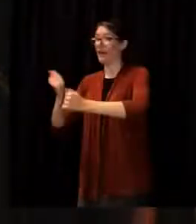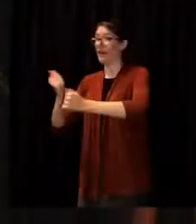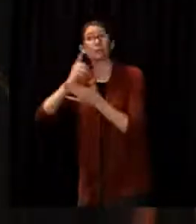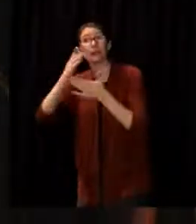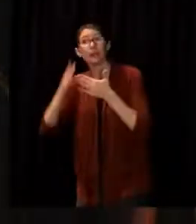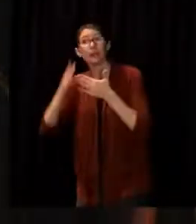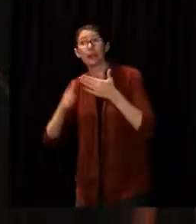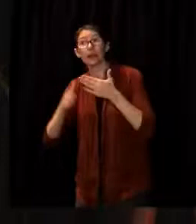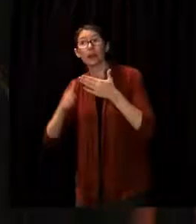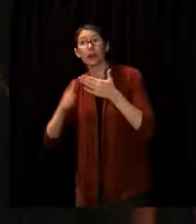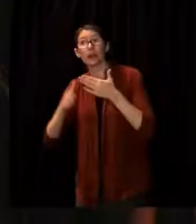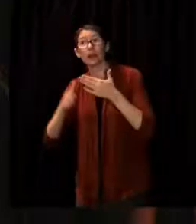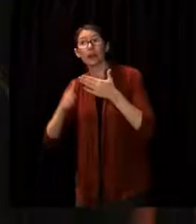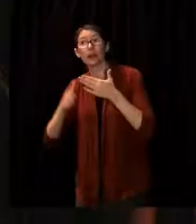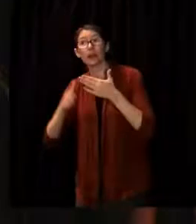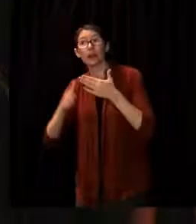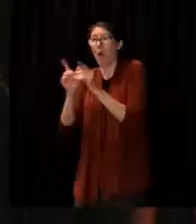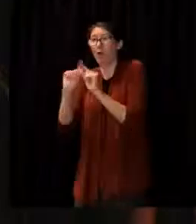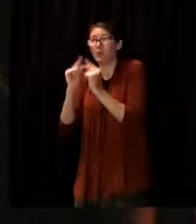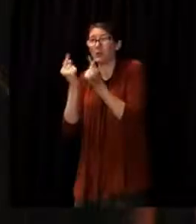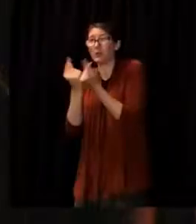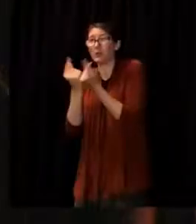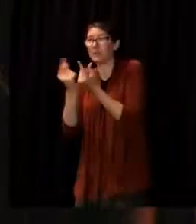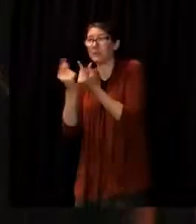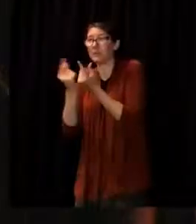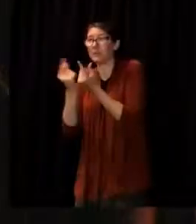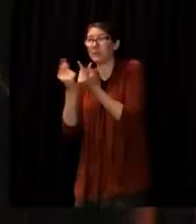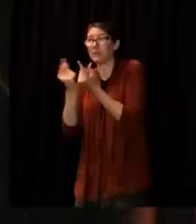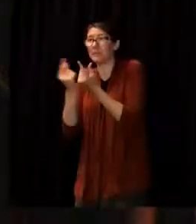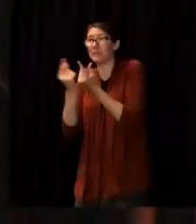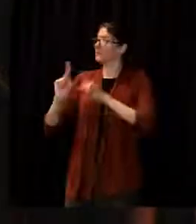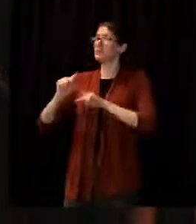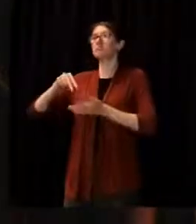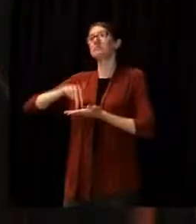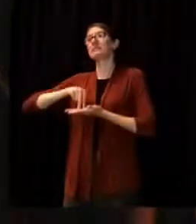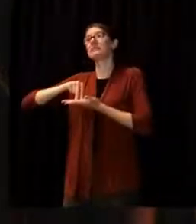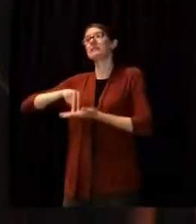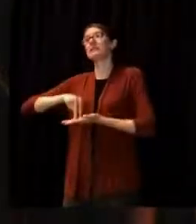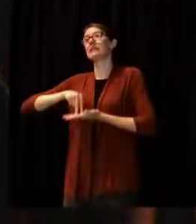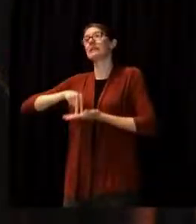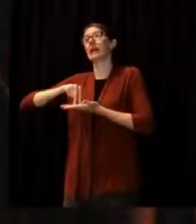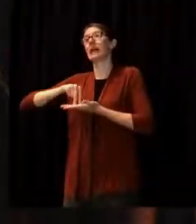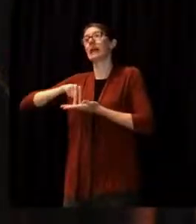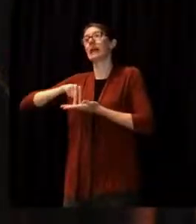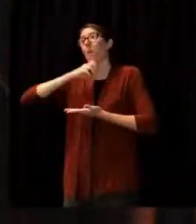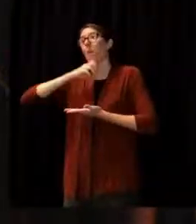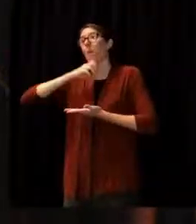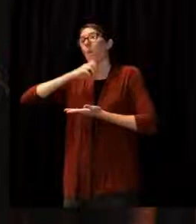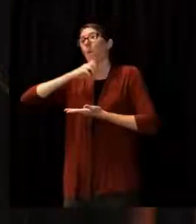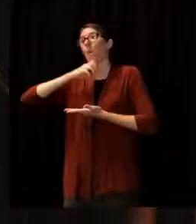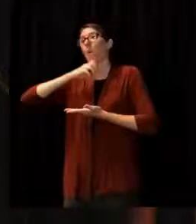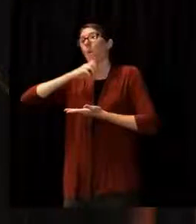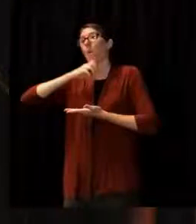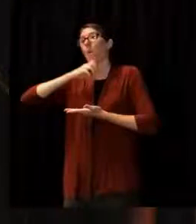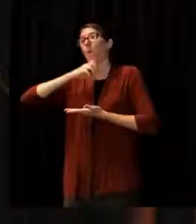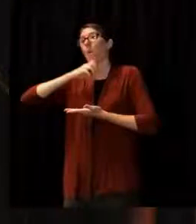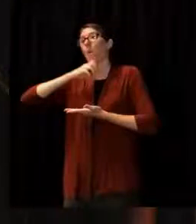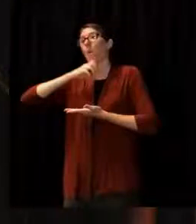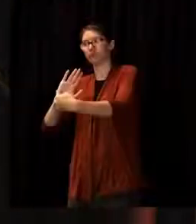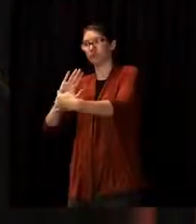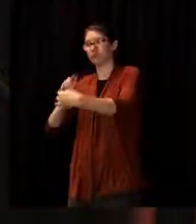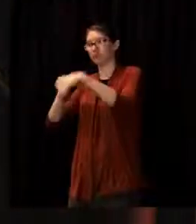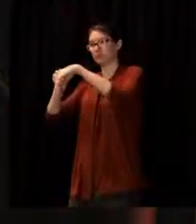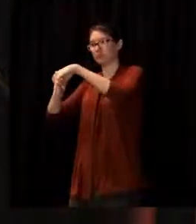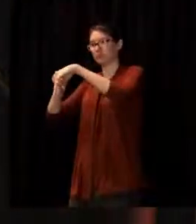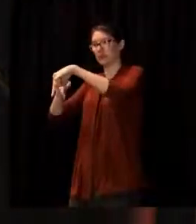could have our small group over, you know what I discovered? There were 5 people standing where the old wall used to be. And when I saw that, I